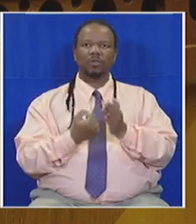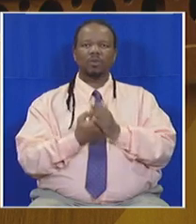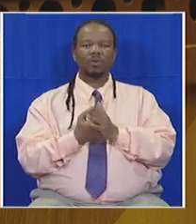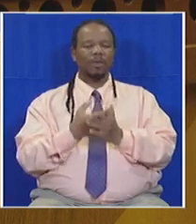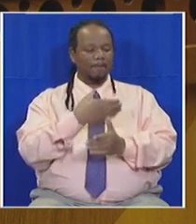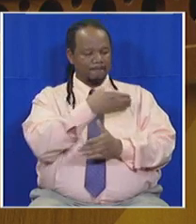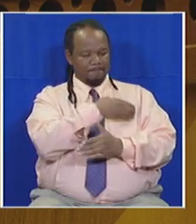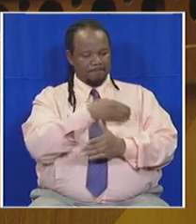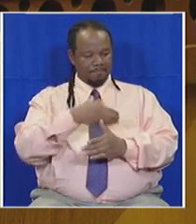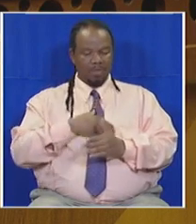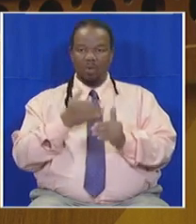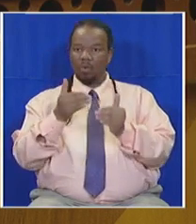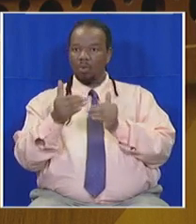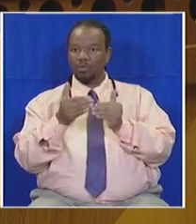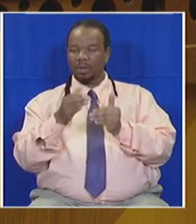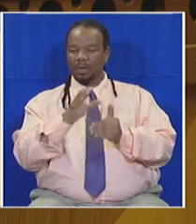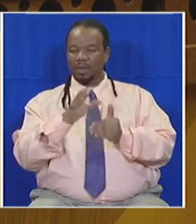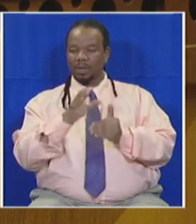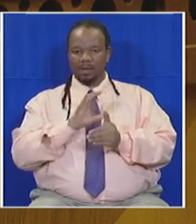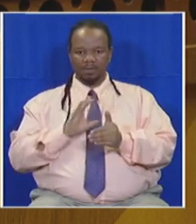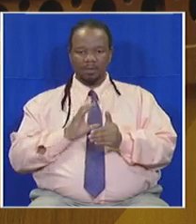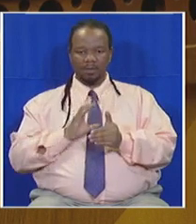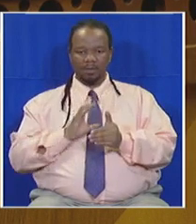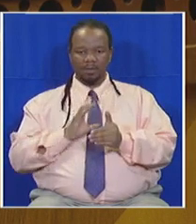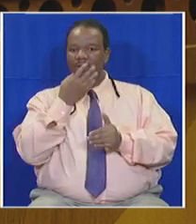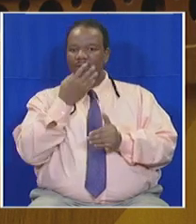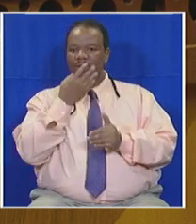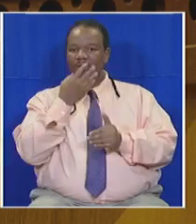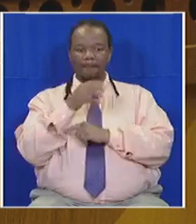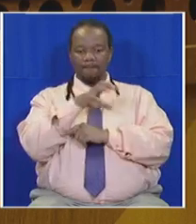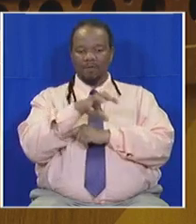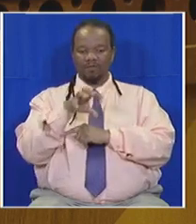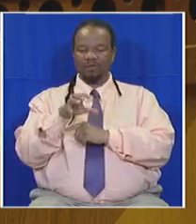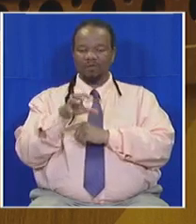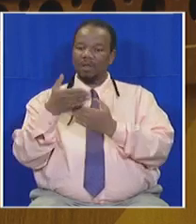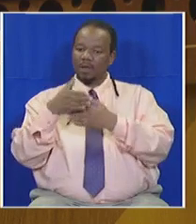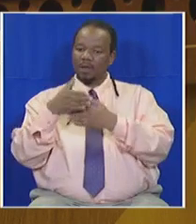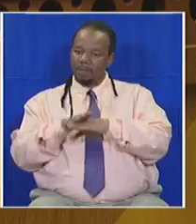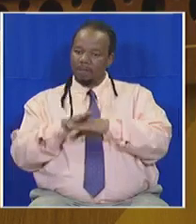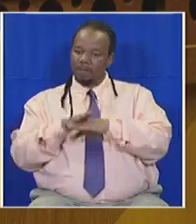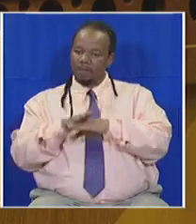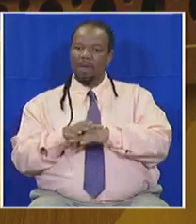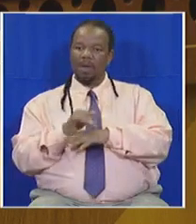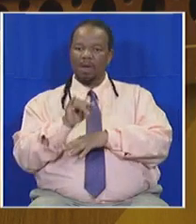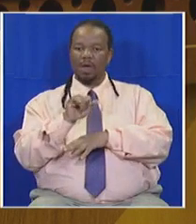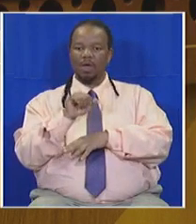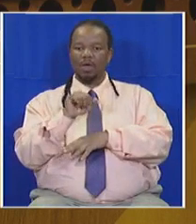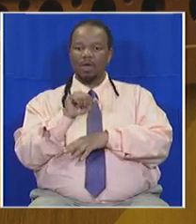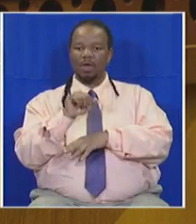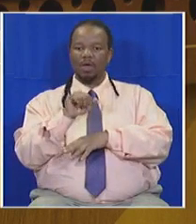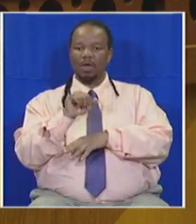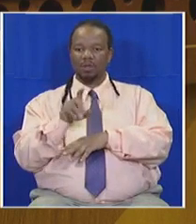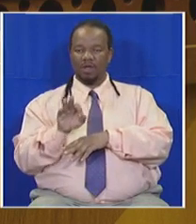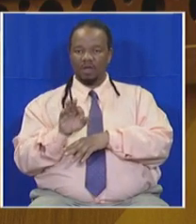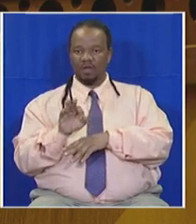Coordinating Council resolved that provinces must implement the IUDF in selected sites in each province. The